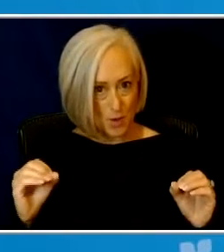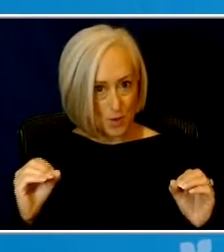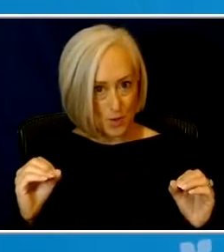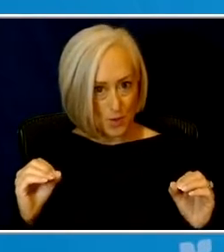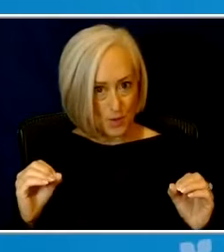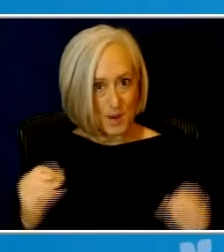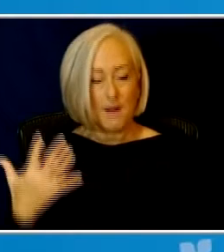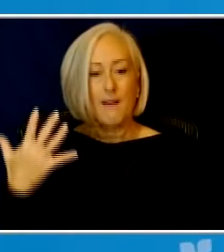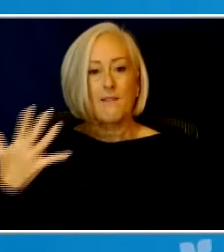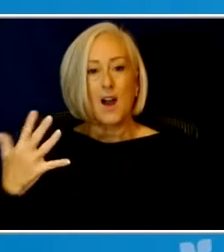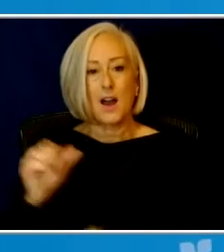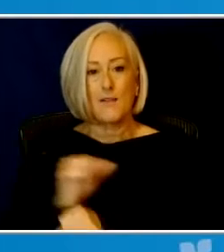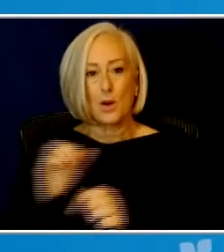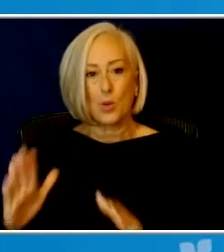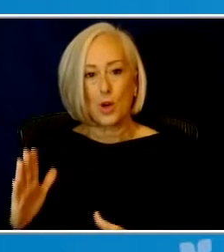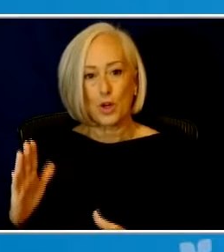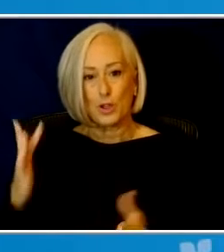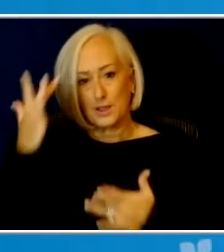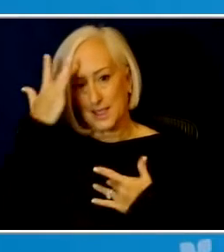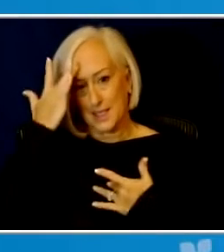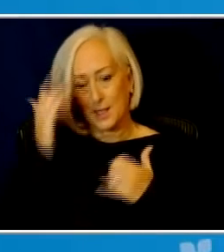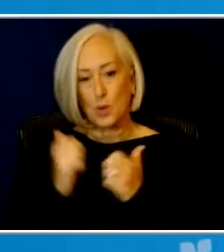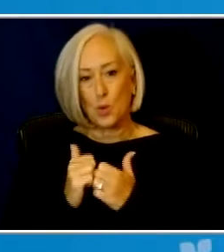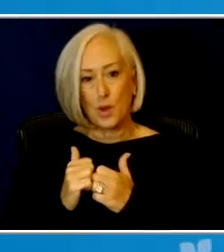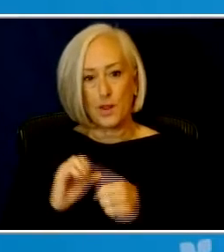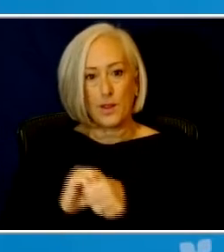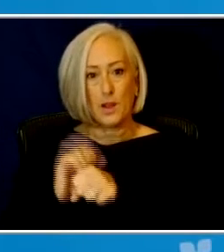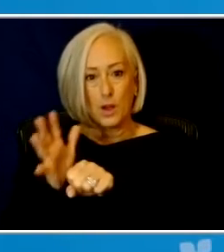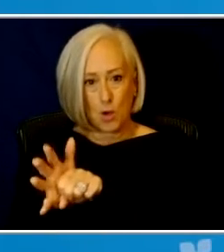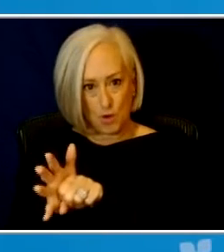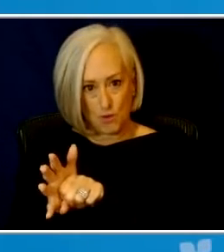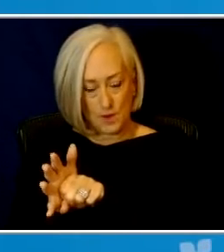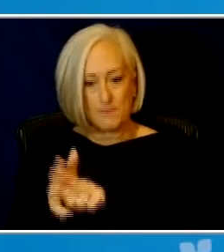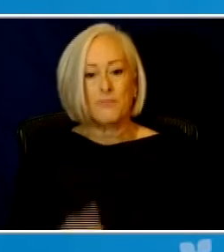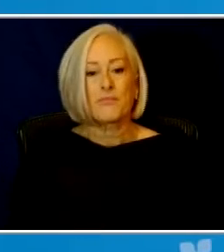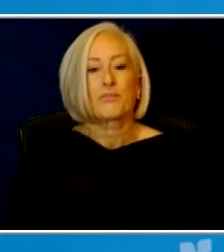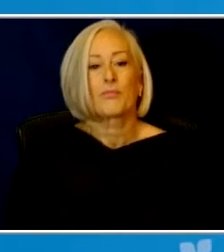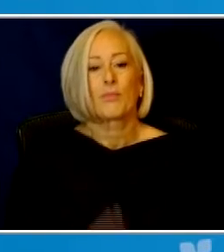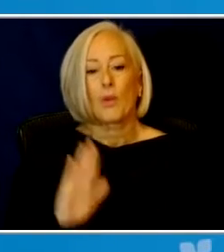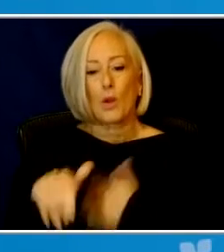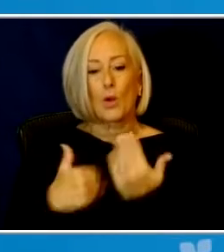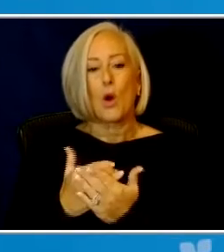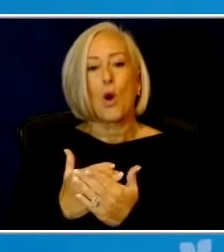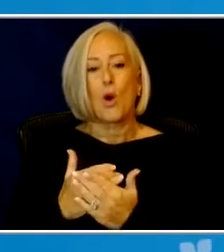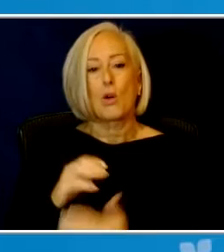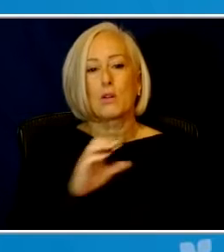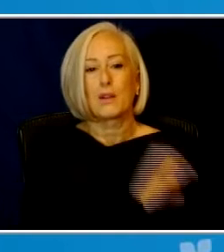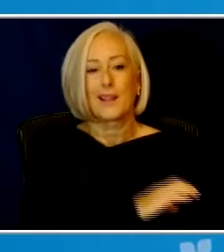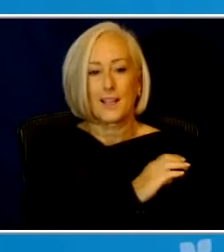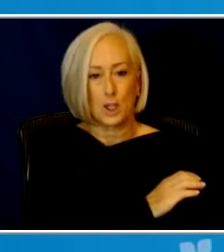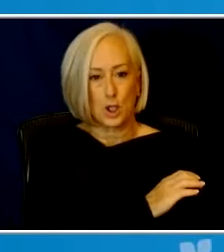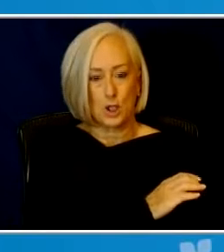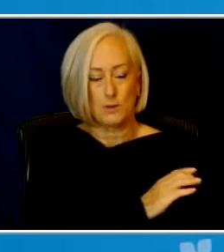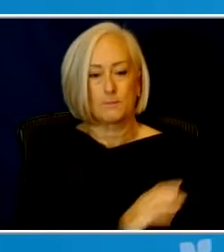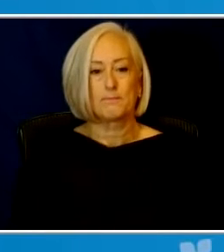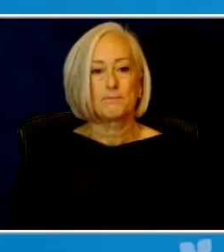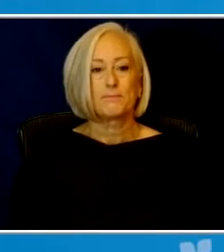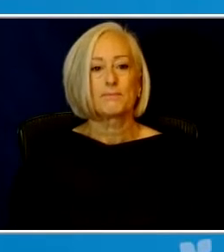employees out with COVID, all of those being clinical. Our main issue continues to be